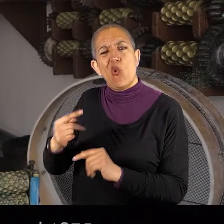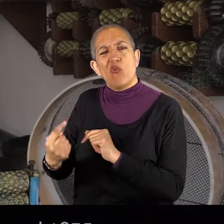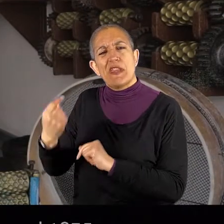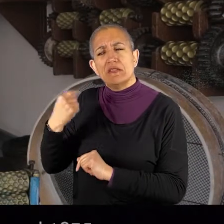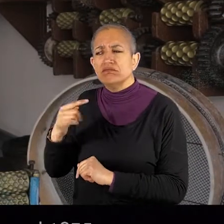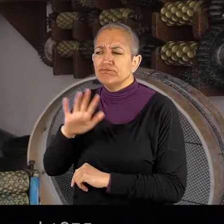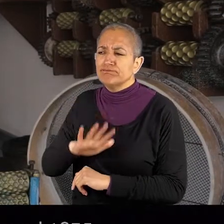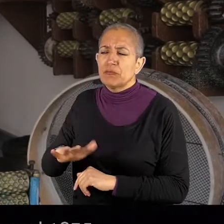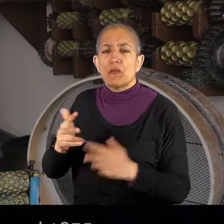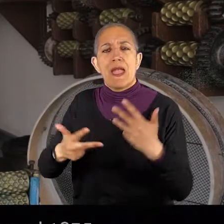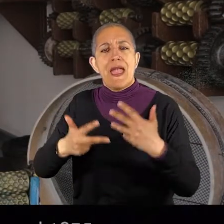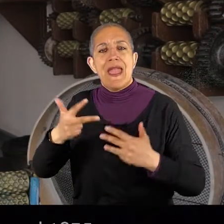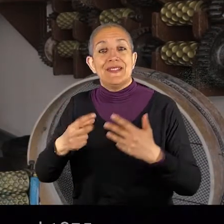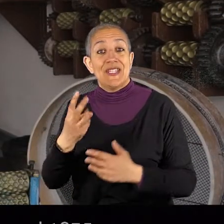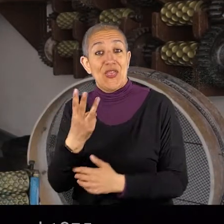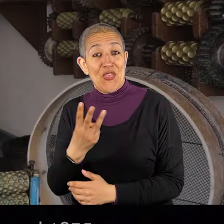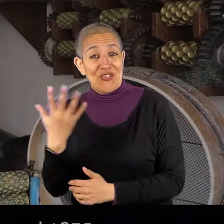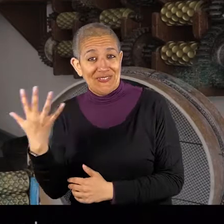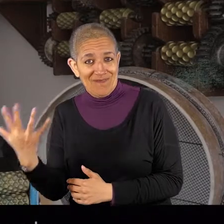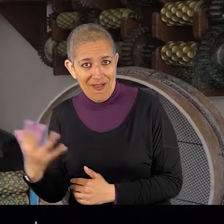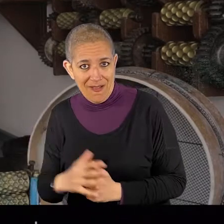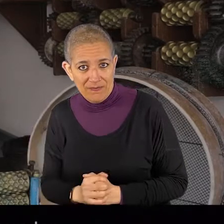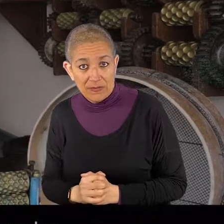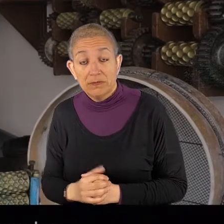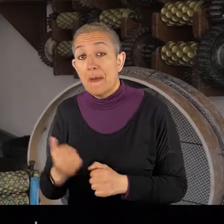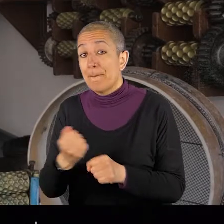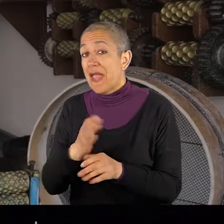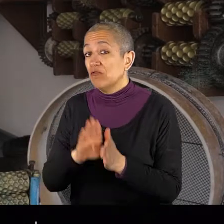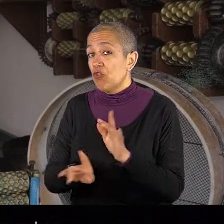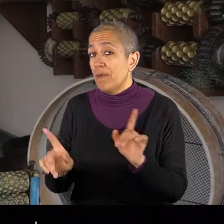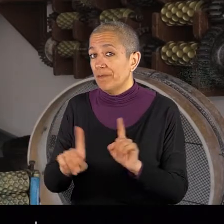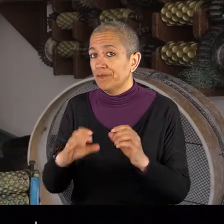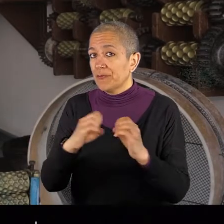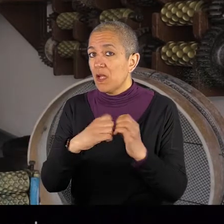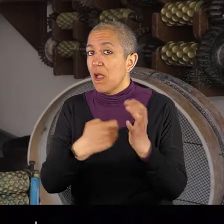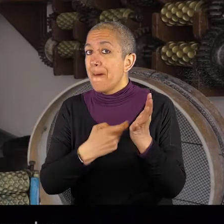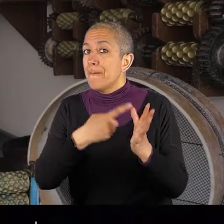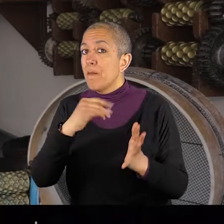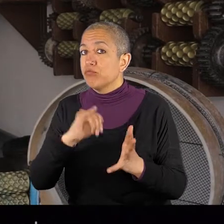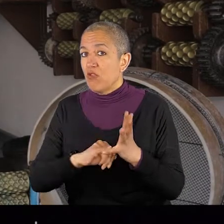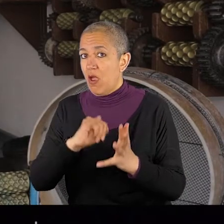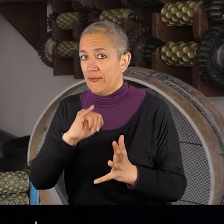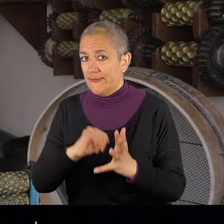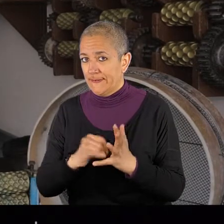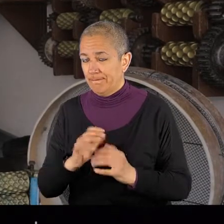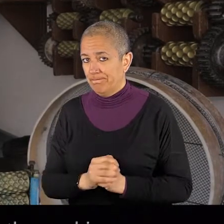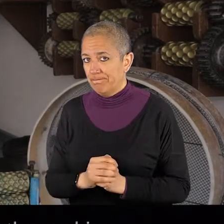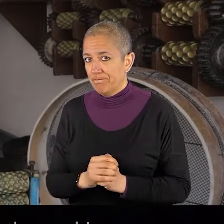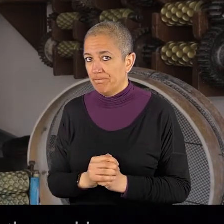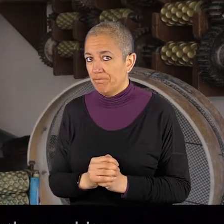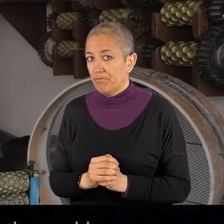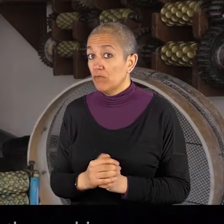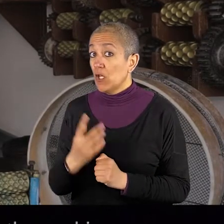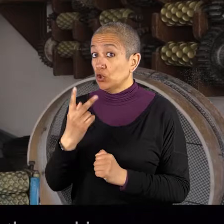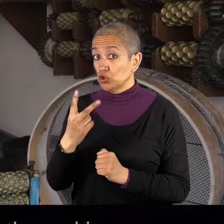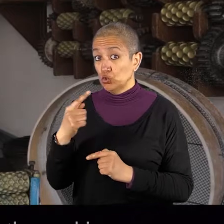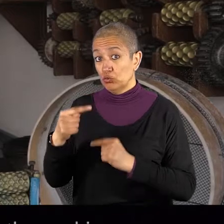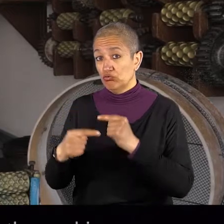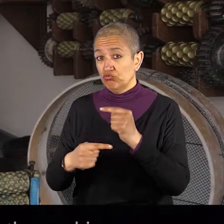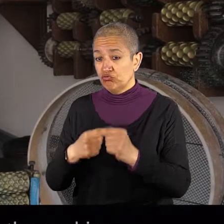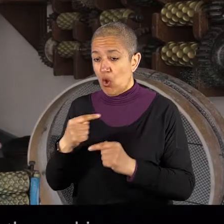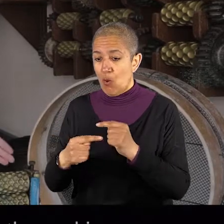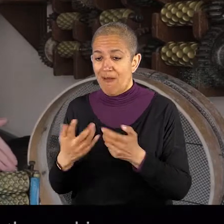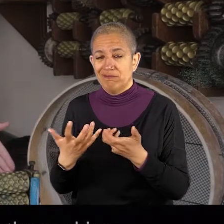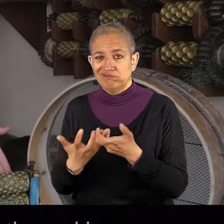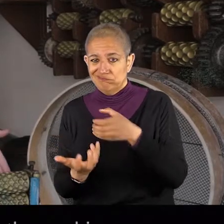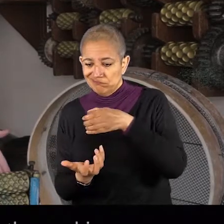around 1835. And they are brass, he was a brass founder. And two of these would fit onto